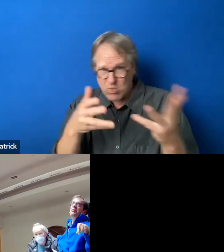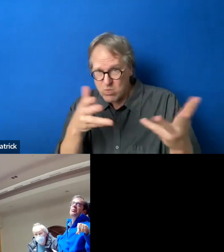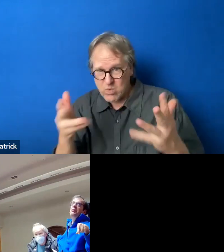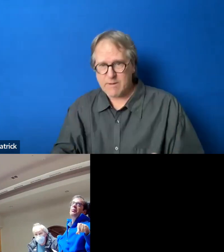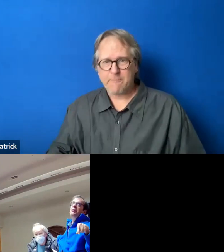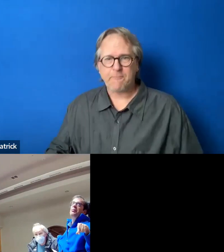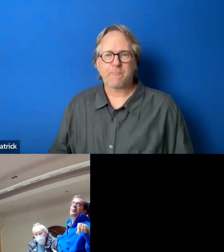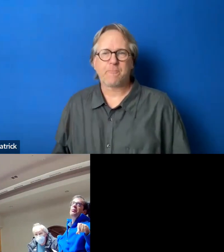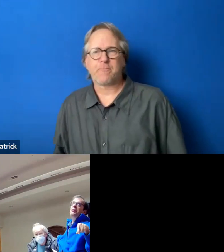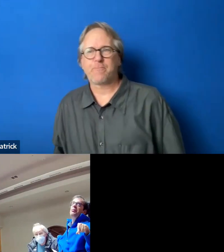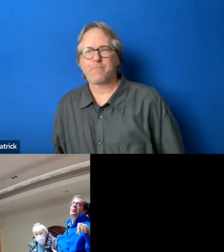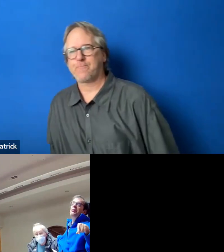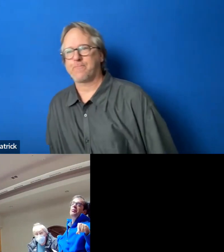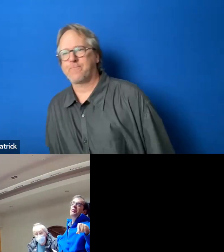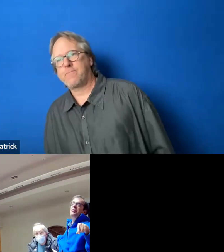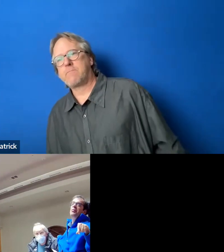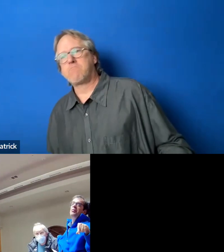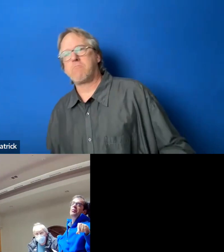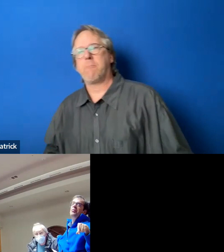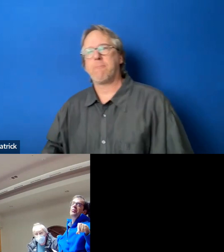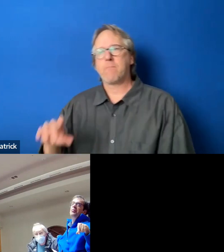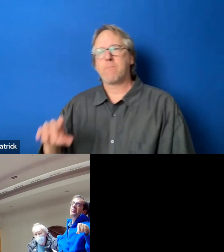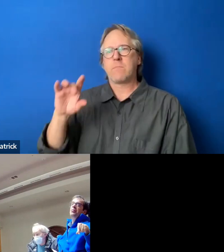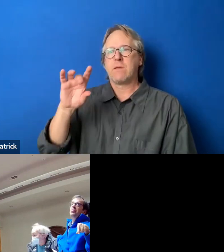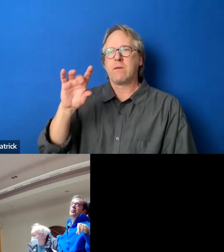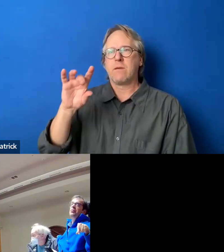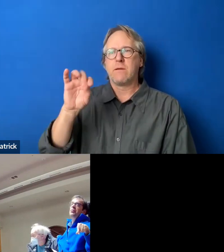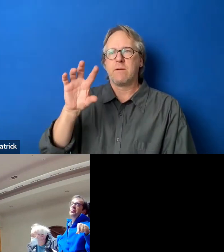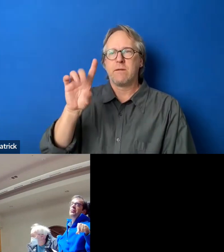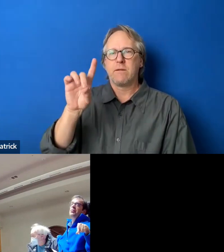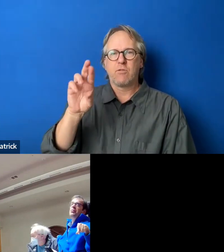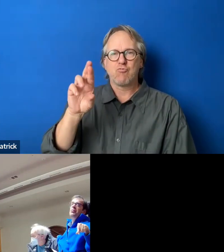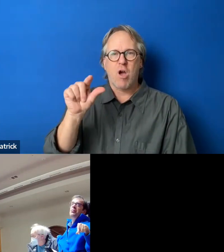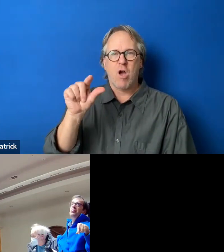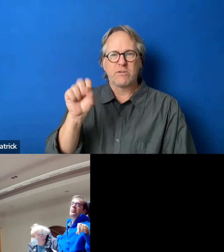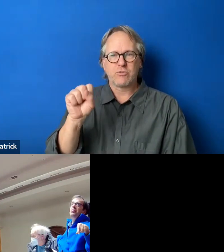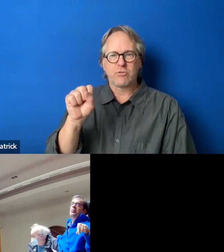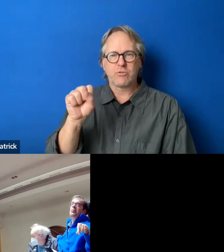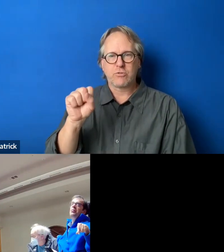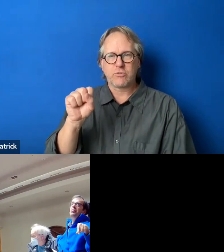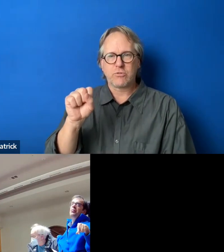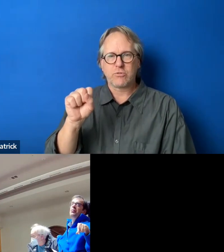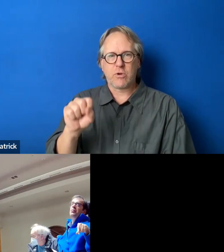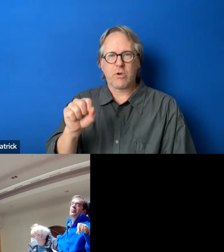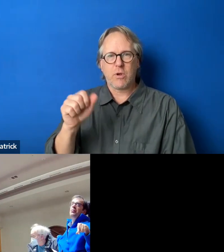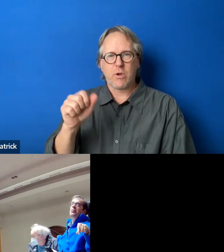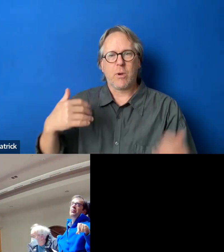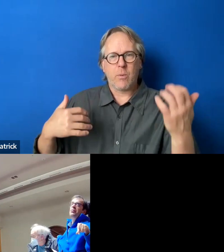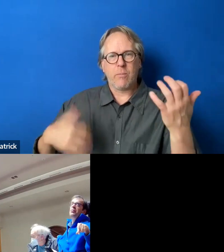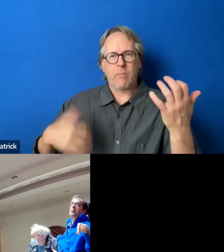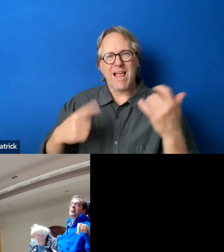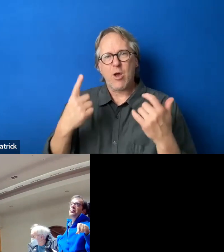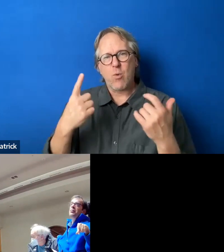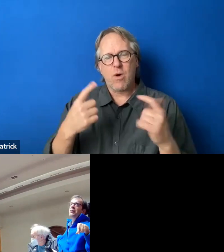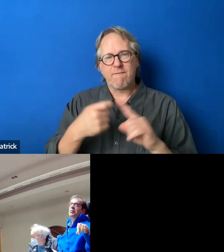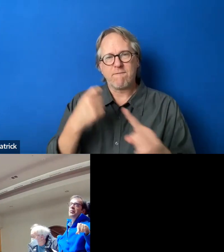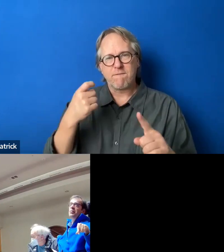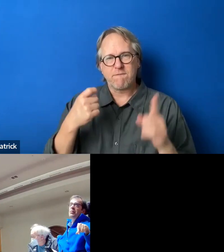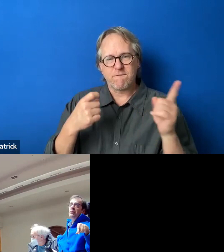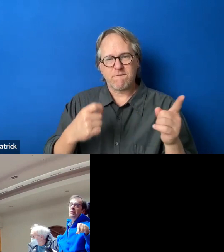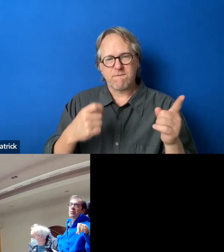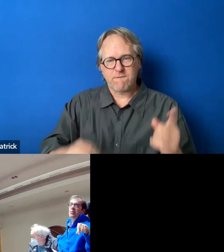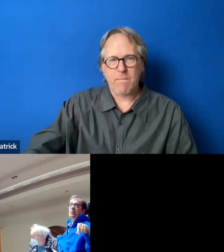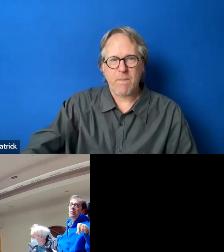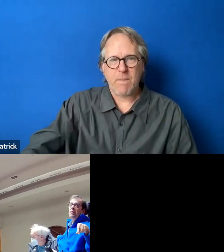David Rogers, can you just play one chorus from the cookie